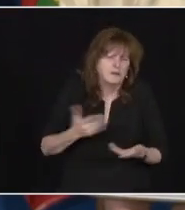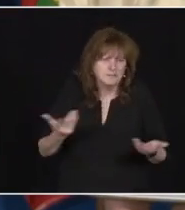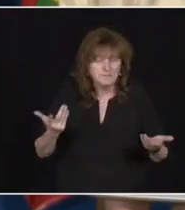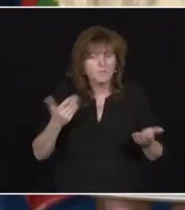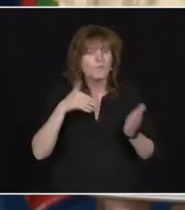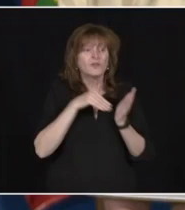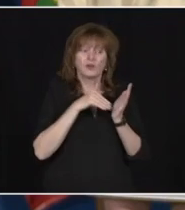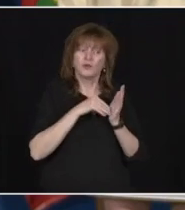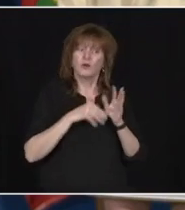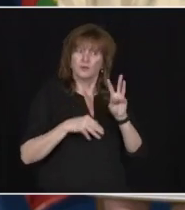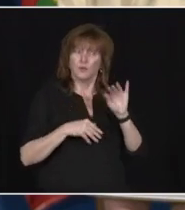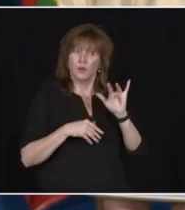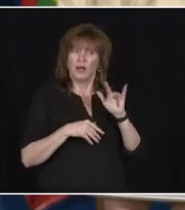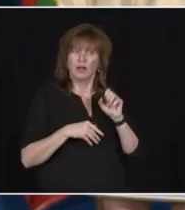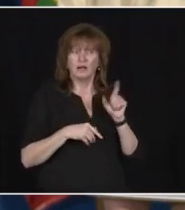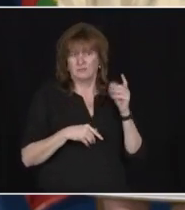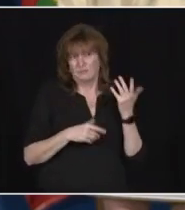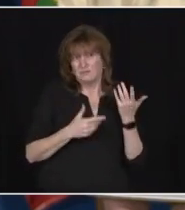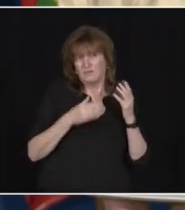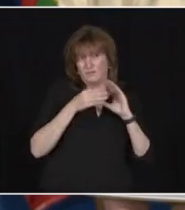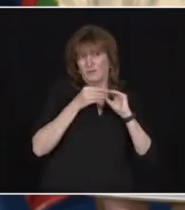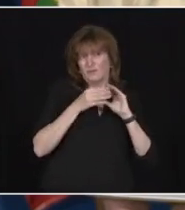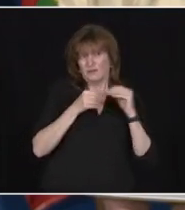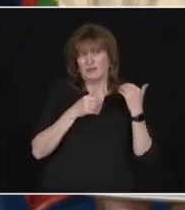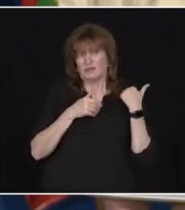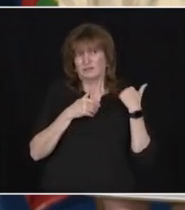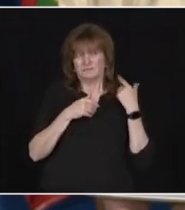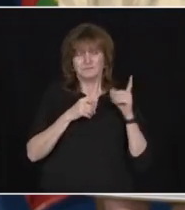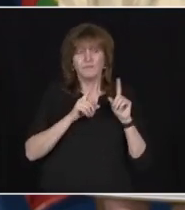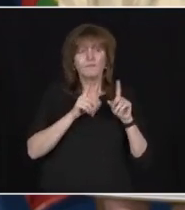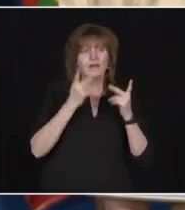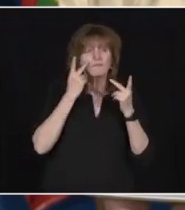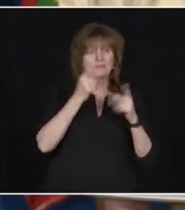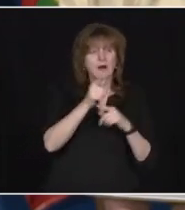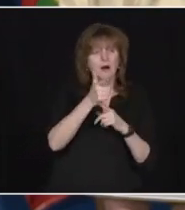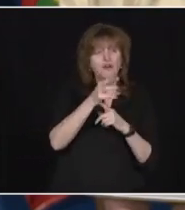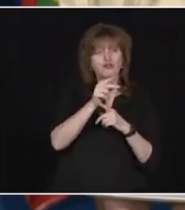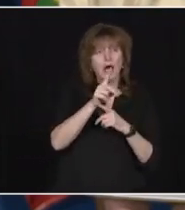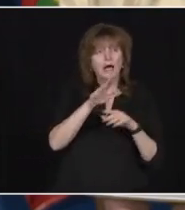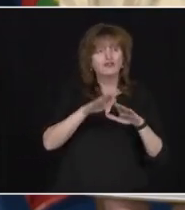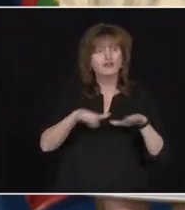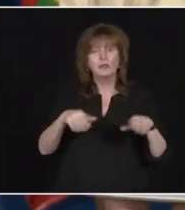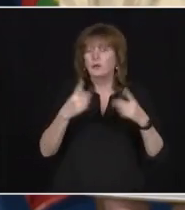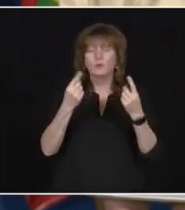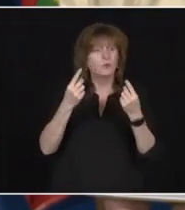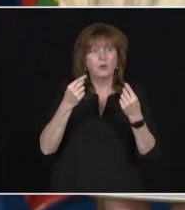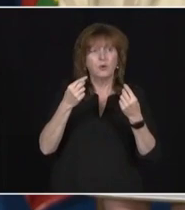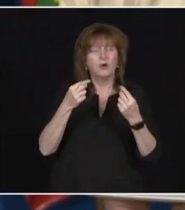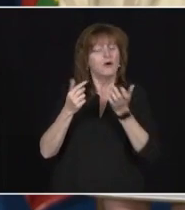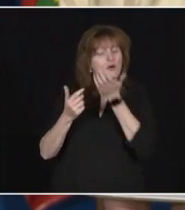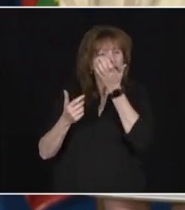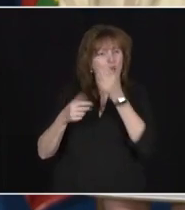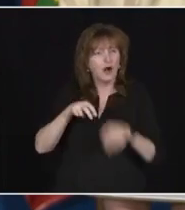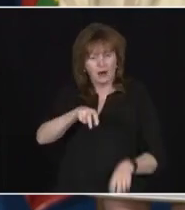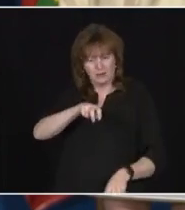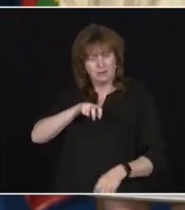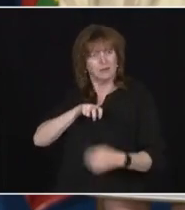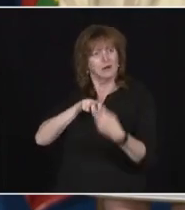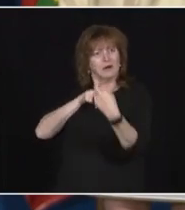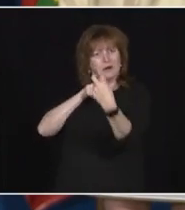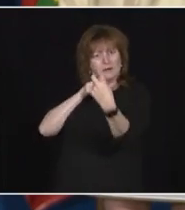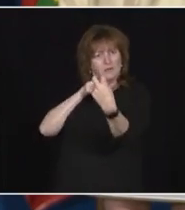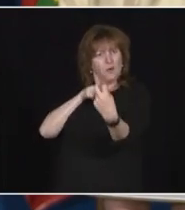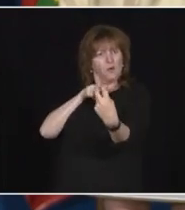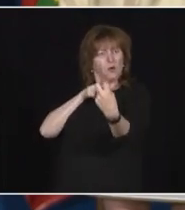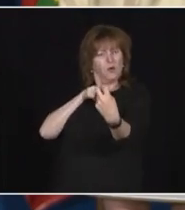go see his grandchildren, practice social distancing, and that's the most important thing right now. We're moving forward